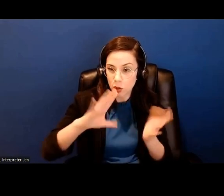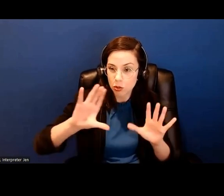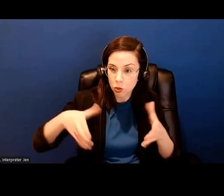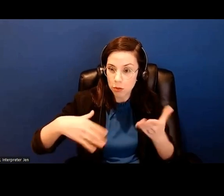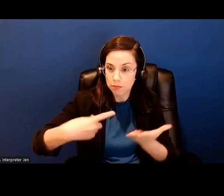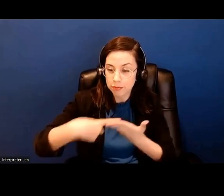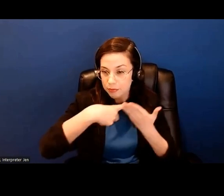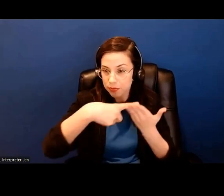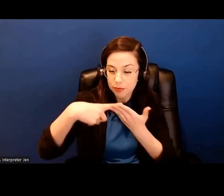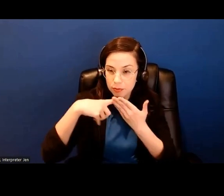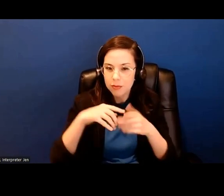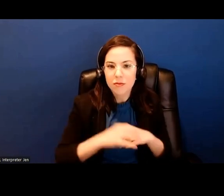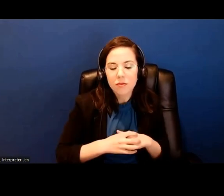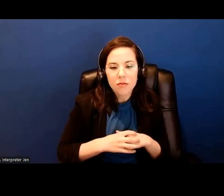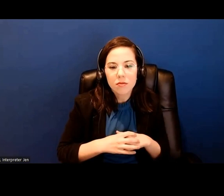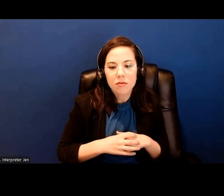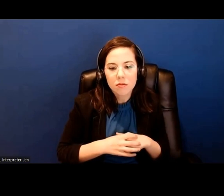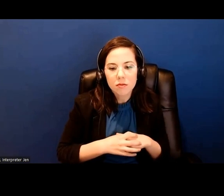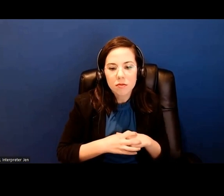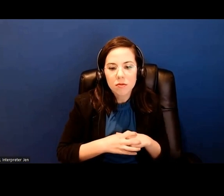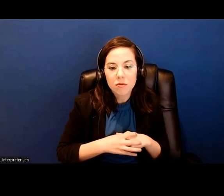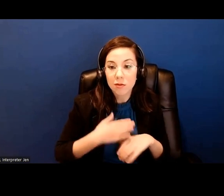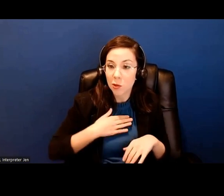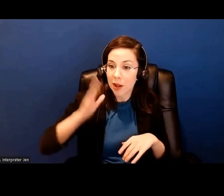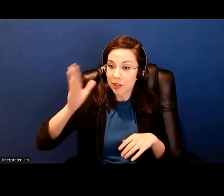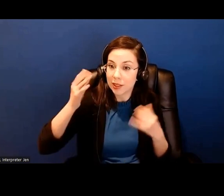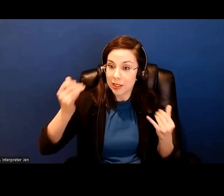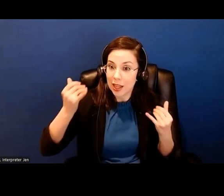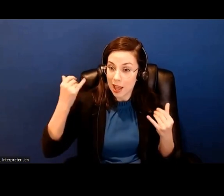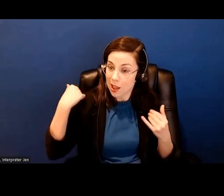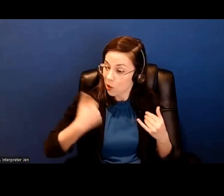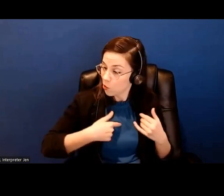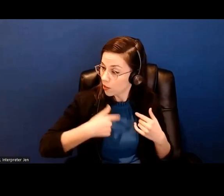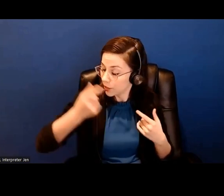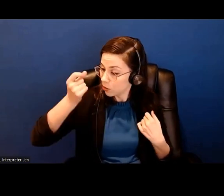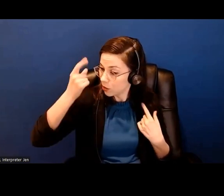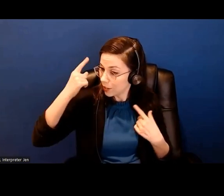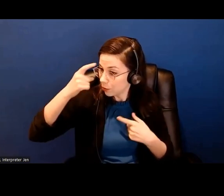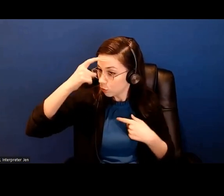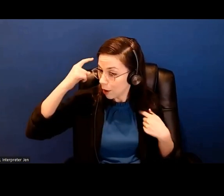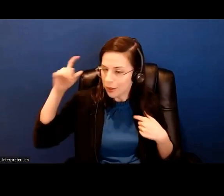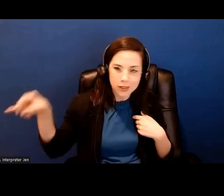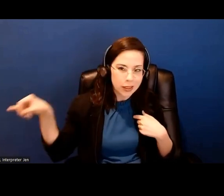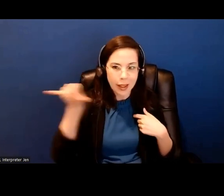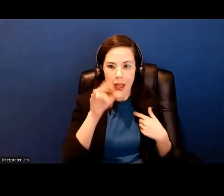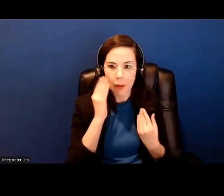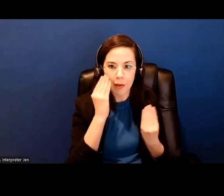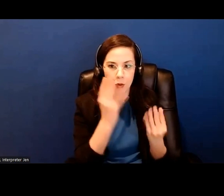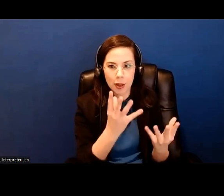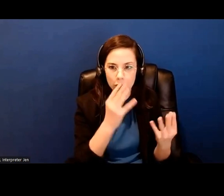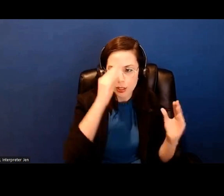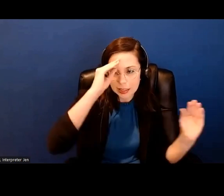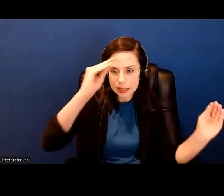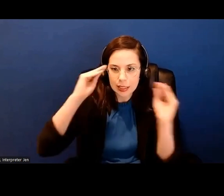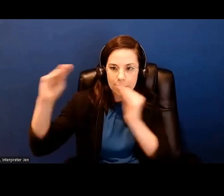I shared today in our understanding of trauma is very much what we share in our orientation, because many of us